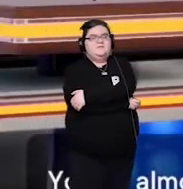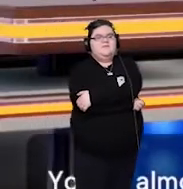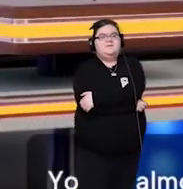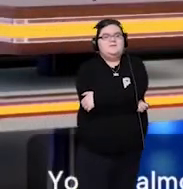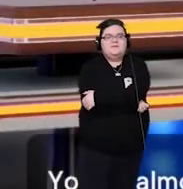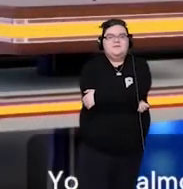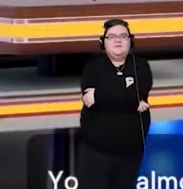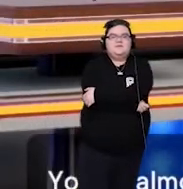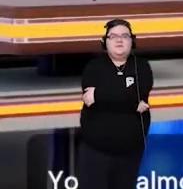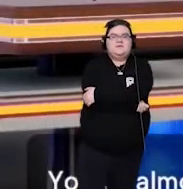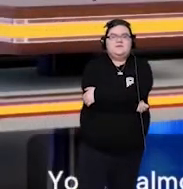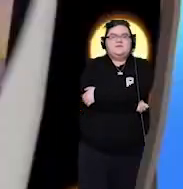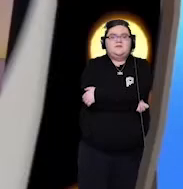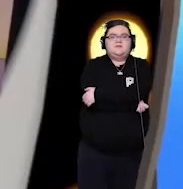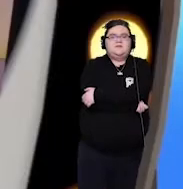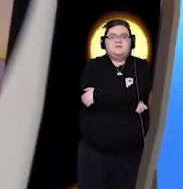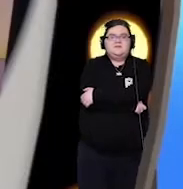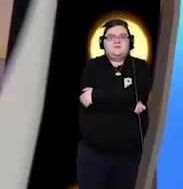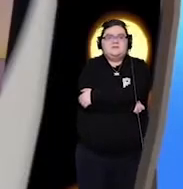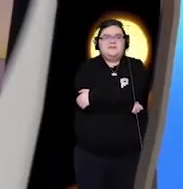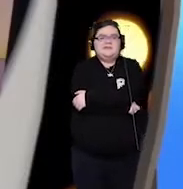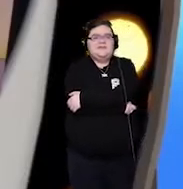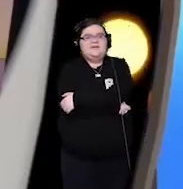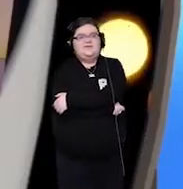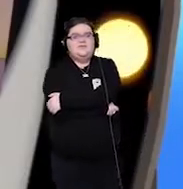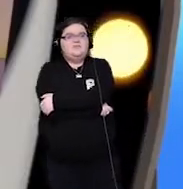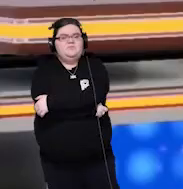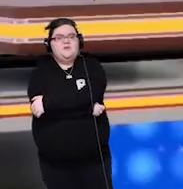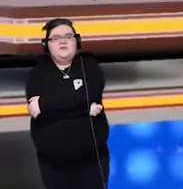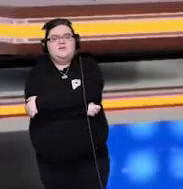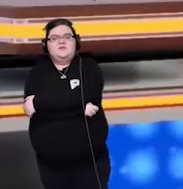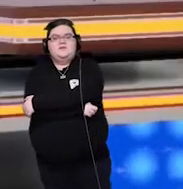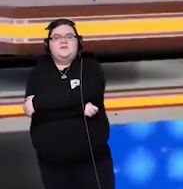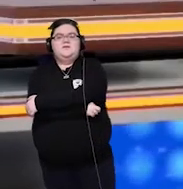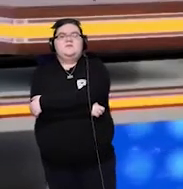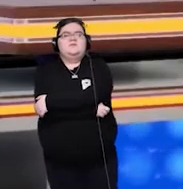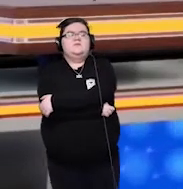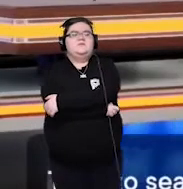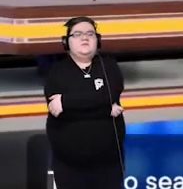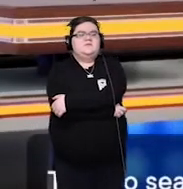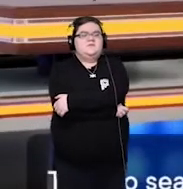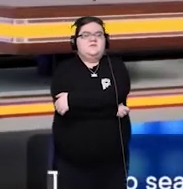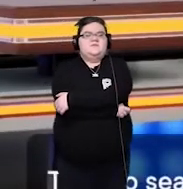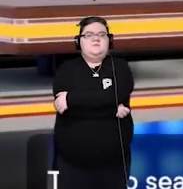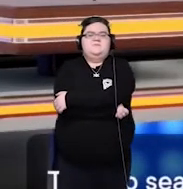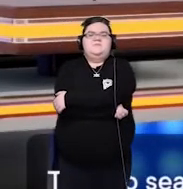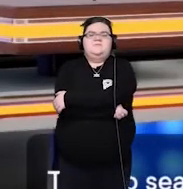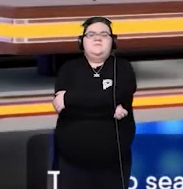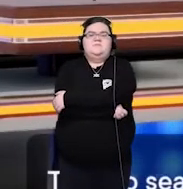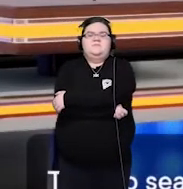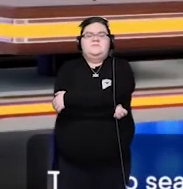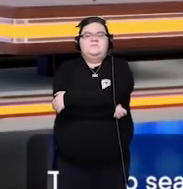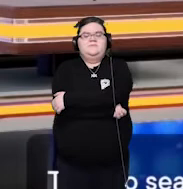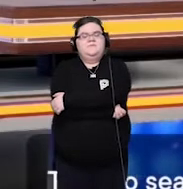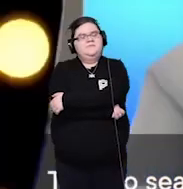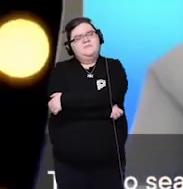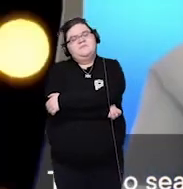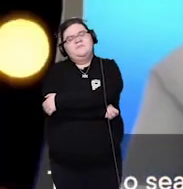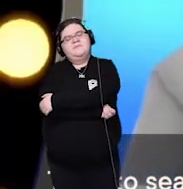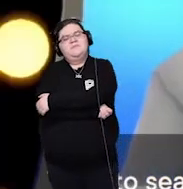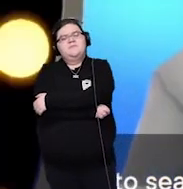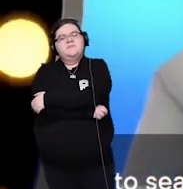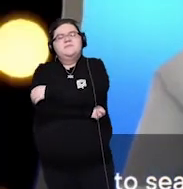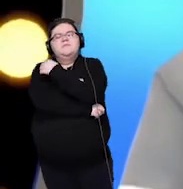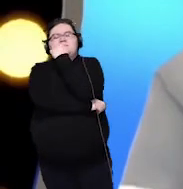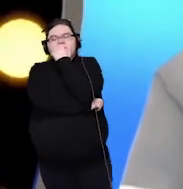Hey! Well, they can't win, can they? No, because they living still room? Points. If they get that, if we get that last one wrong and they get it right, they steal the